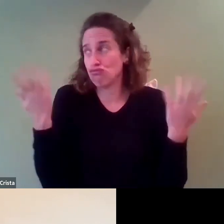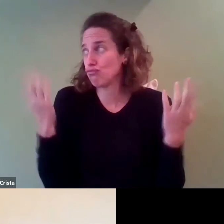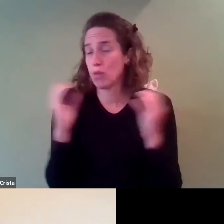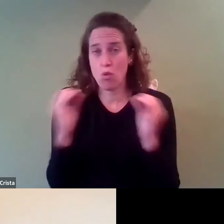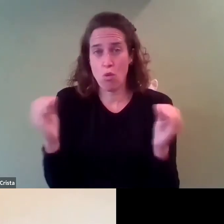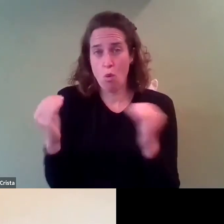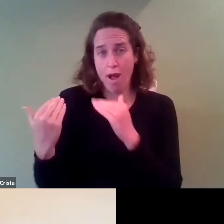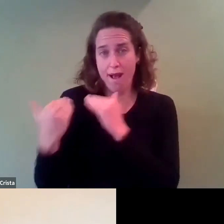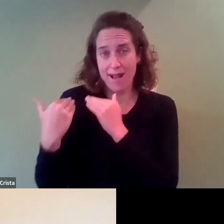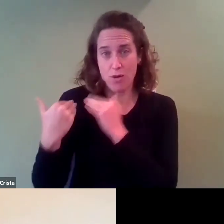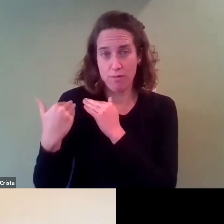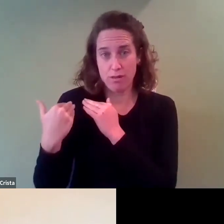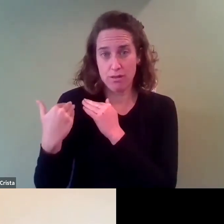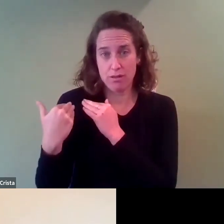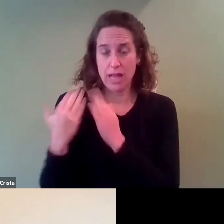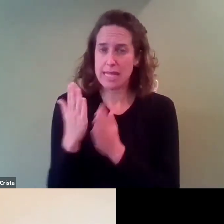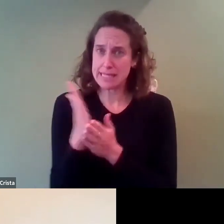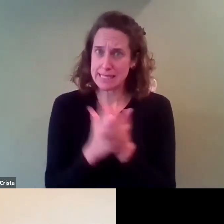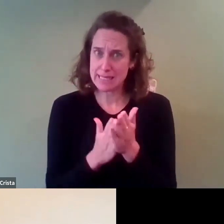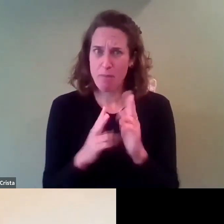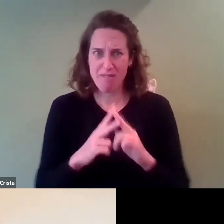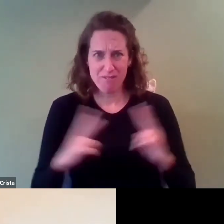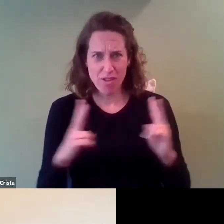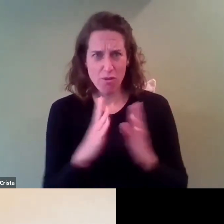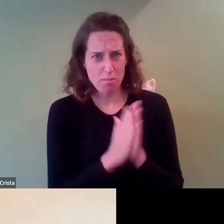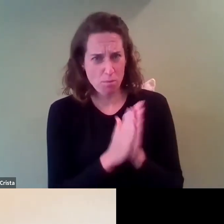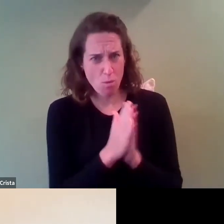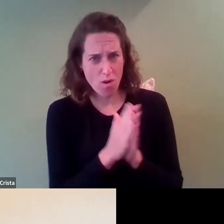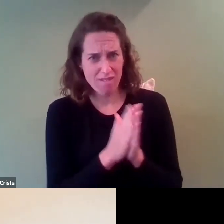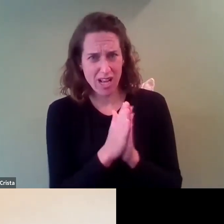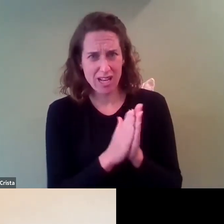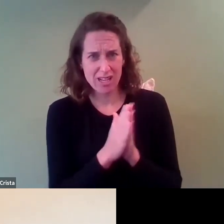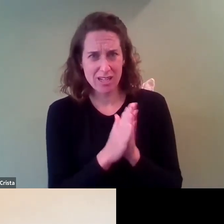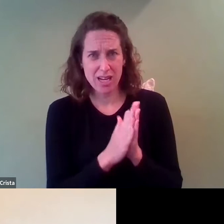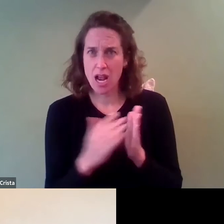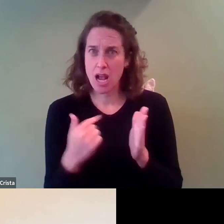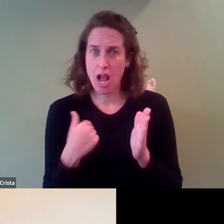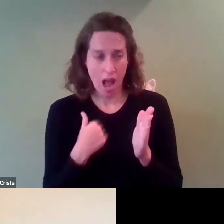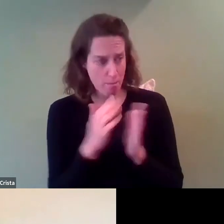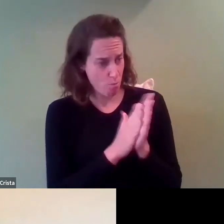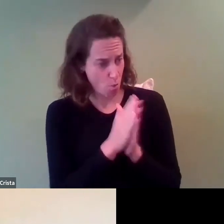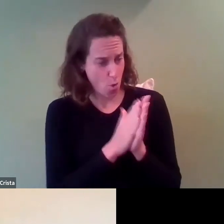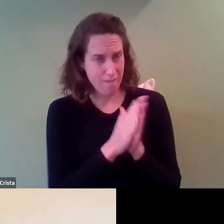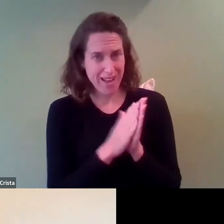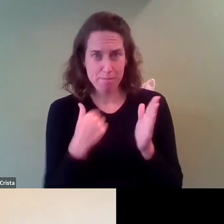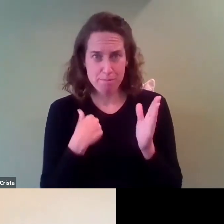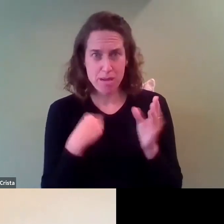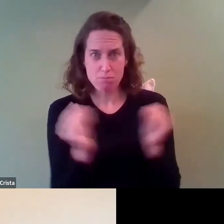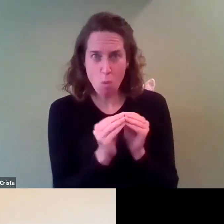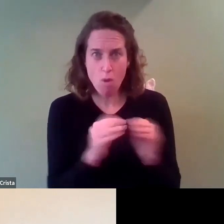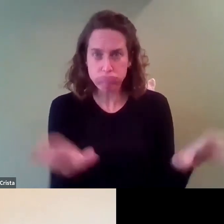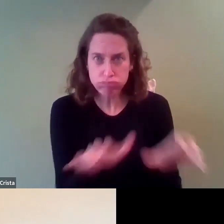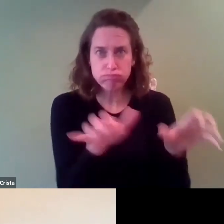very motivated learners sort of said, wait a minute, I'm going to get the same grade as the slackers in class. Why should I